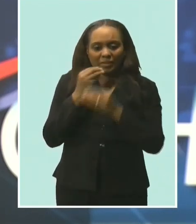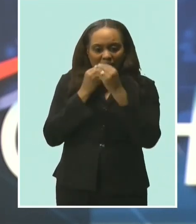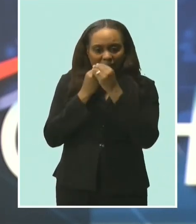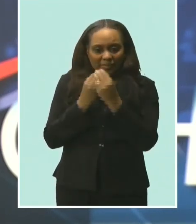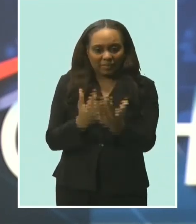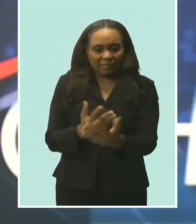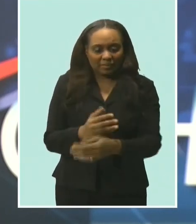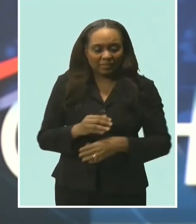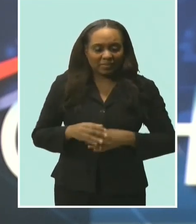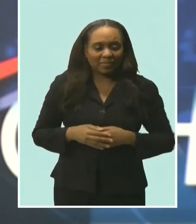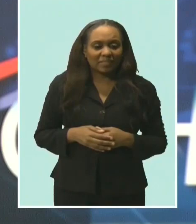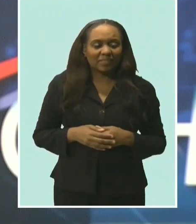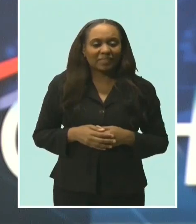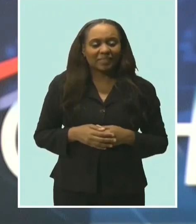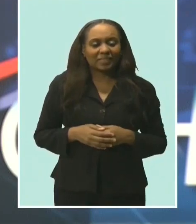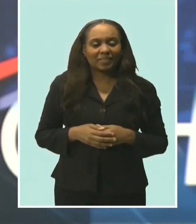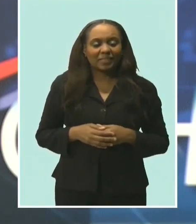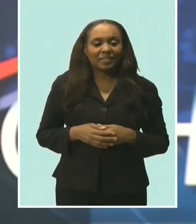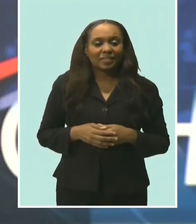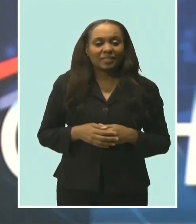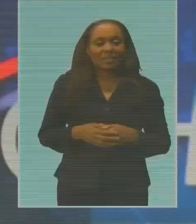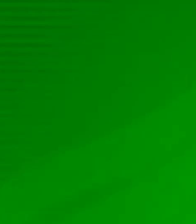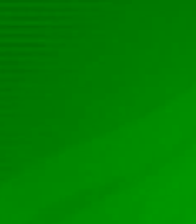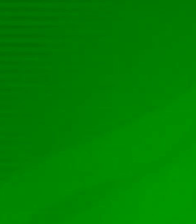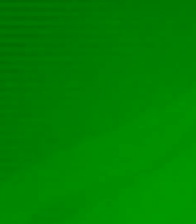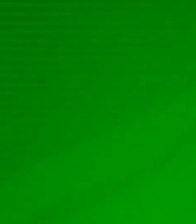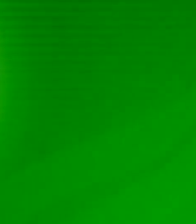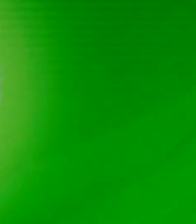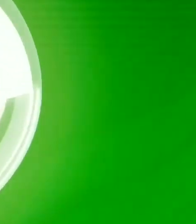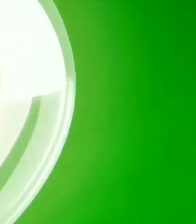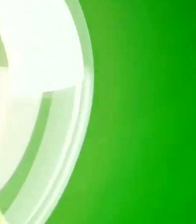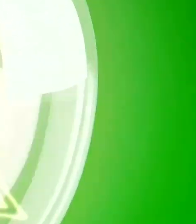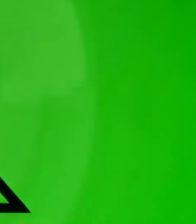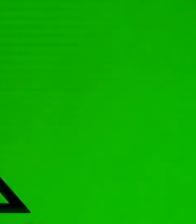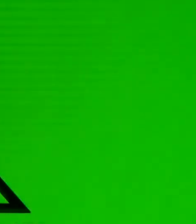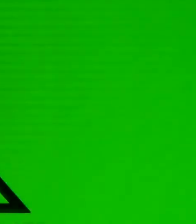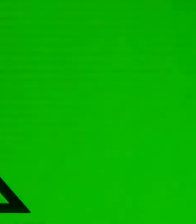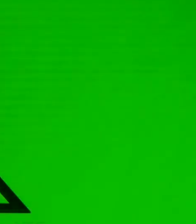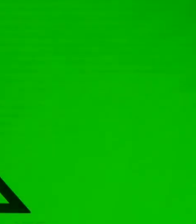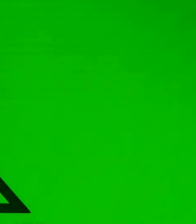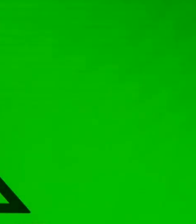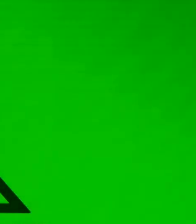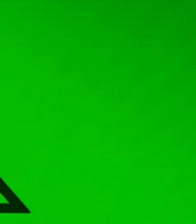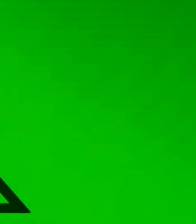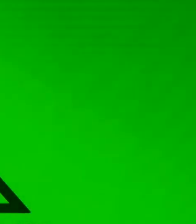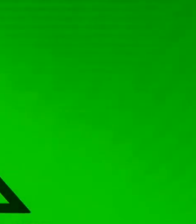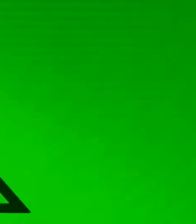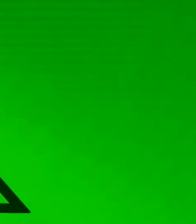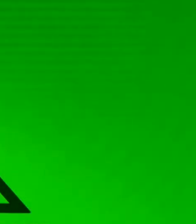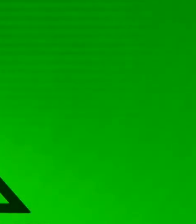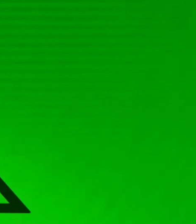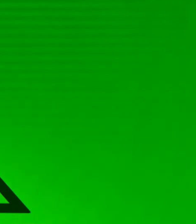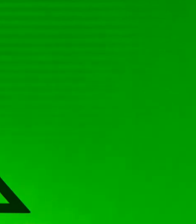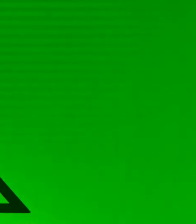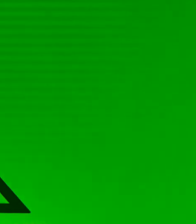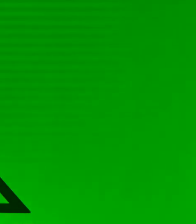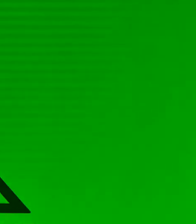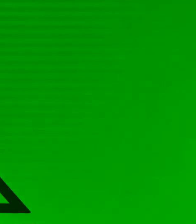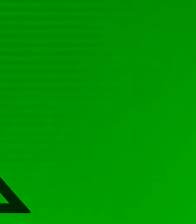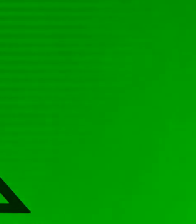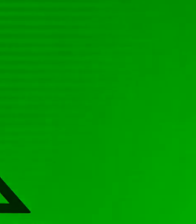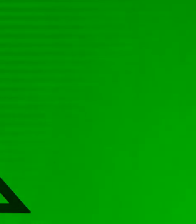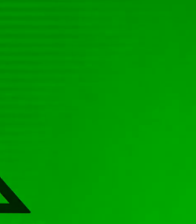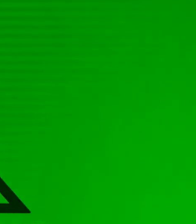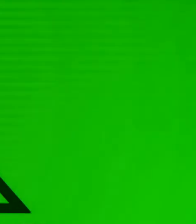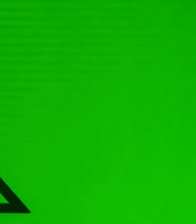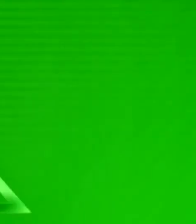Cooperators General Insurance. This tip of the day is brought to you by Cooperators General Insurance Company Limited. Insurance